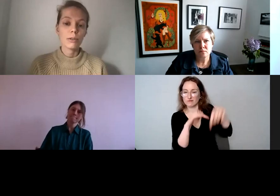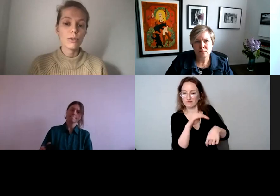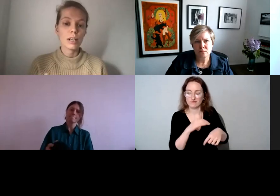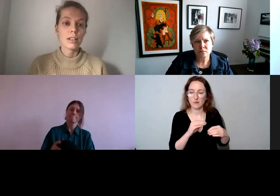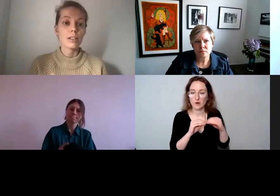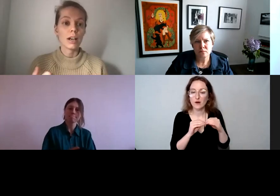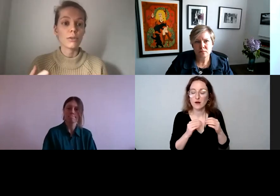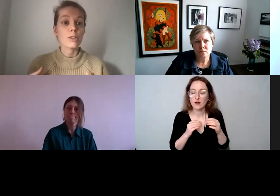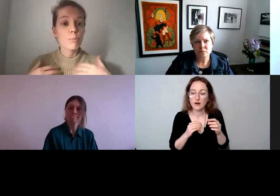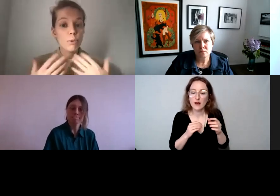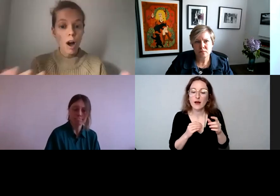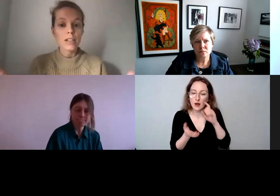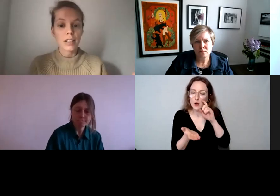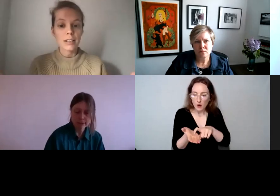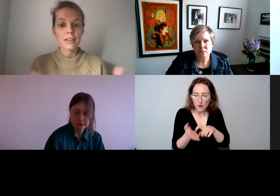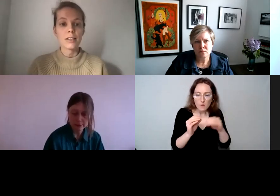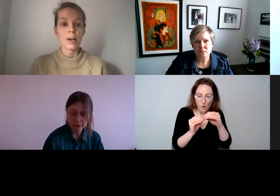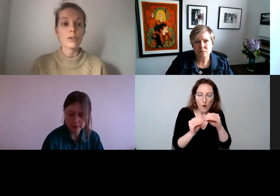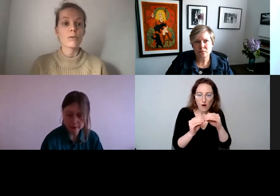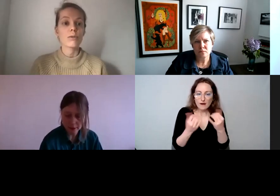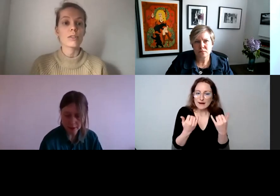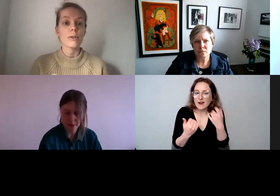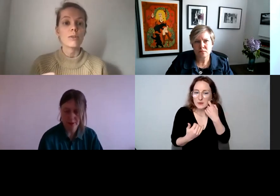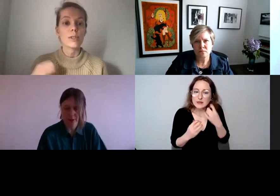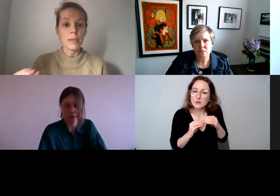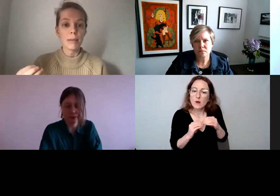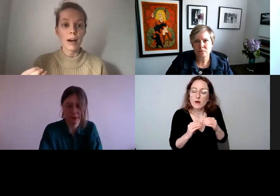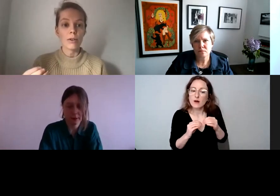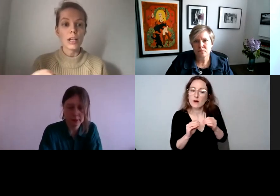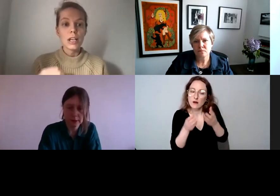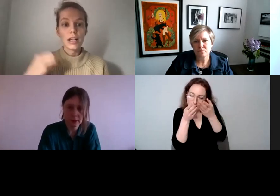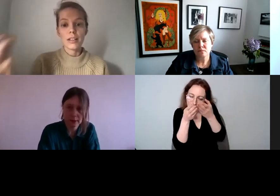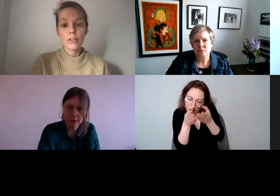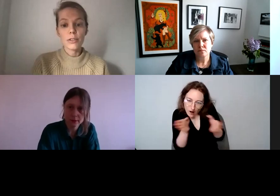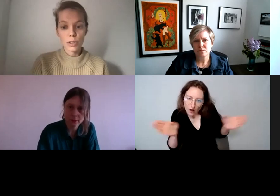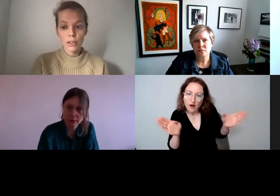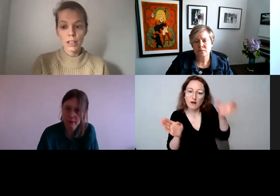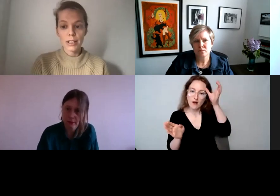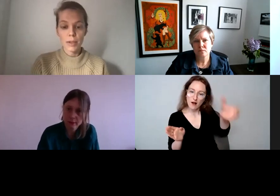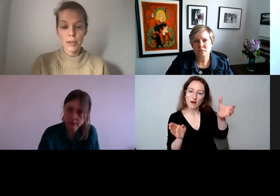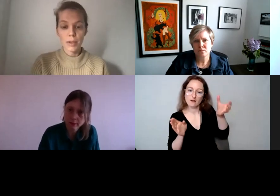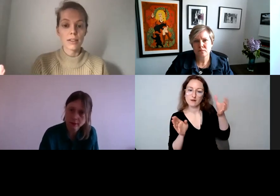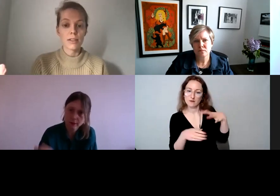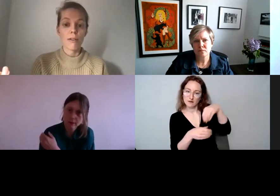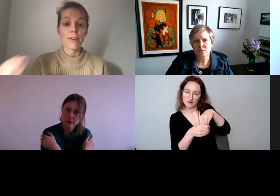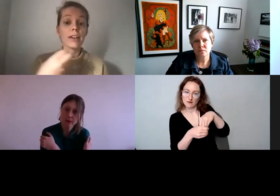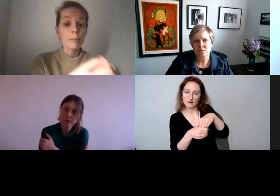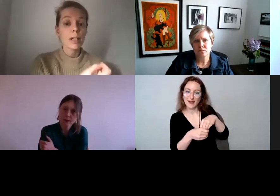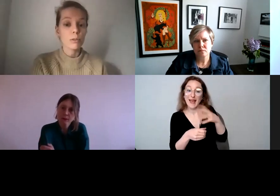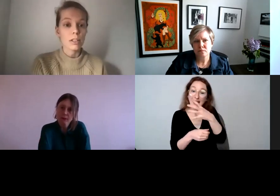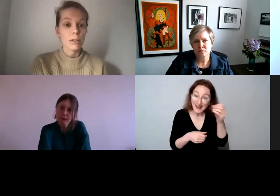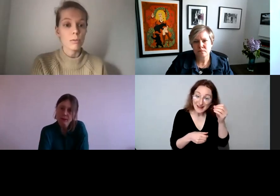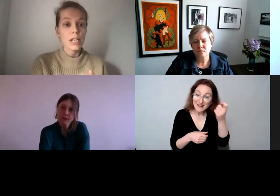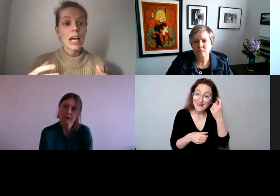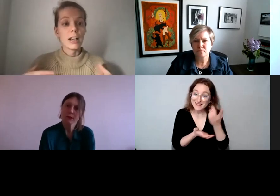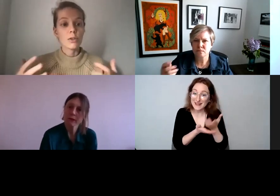of inclusion that try to broaden it, try to speak about the exclusionary experiences of other